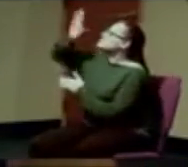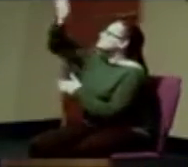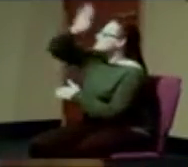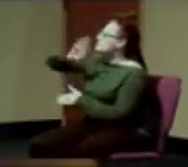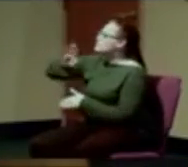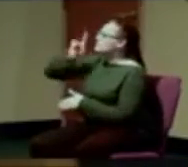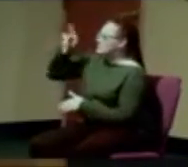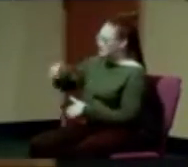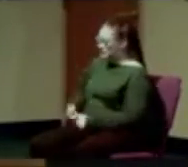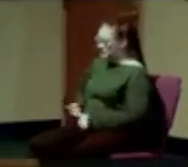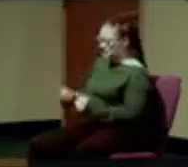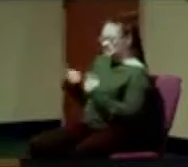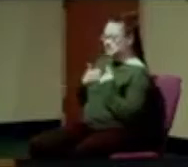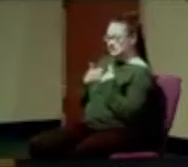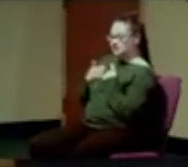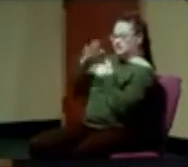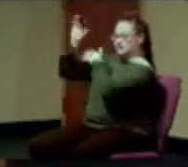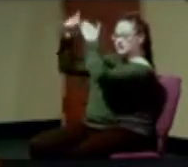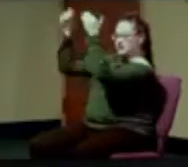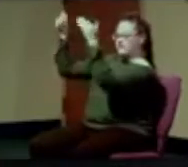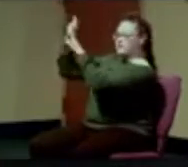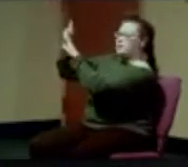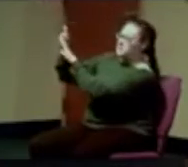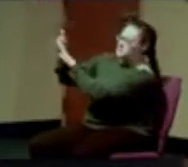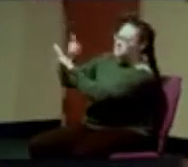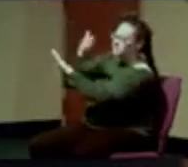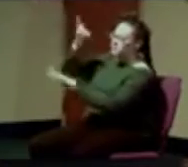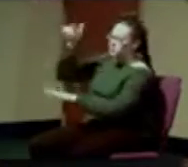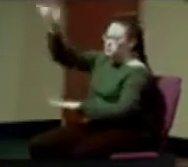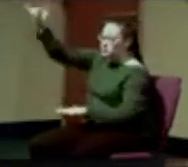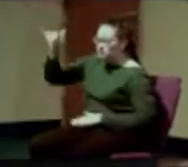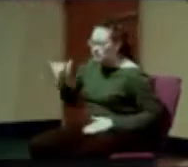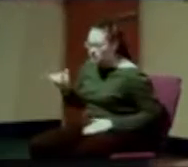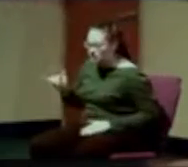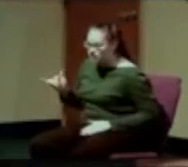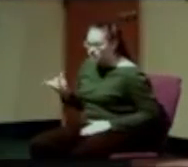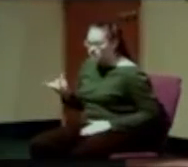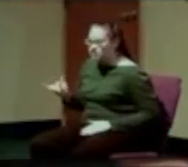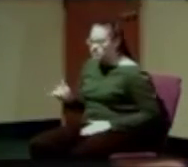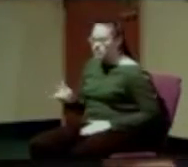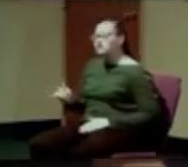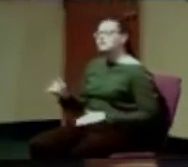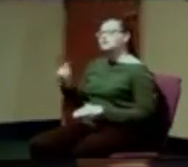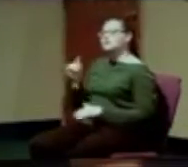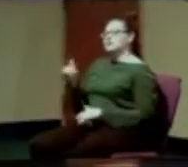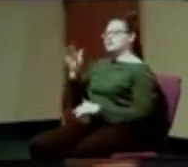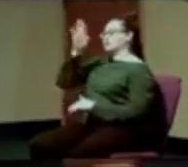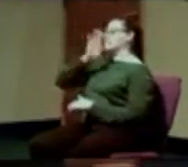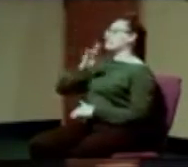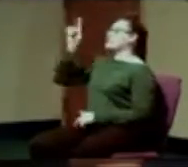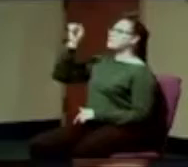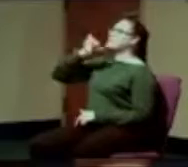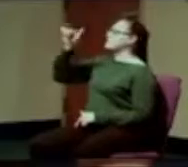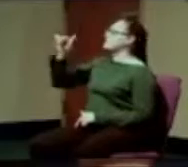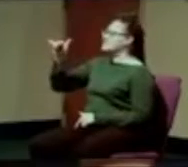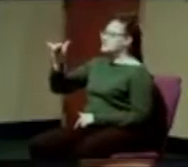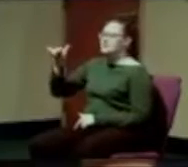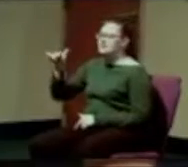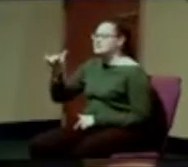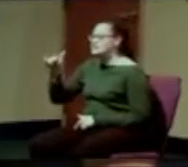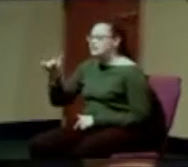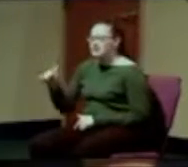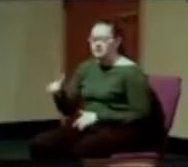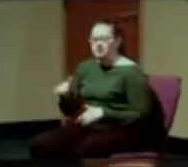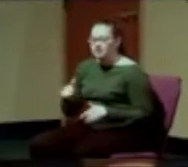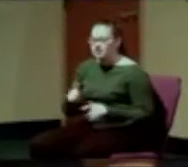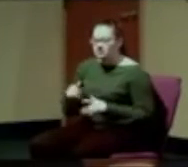heaven before eternity. And the Lamb was slain before the foundations of the world. And God was not caught off guard on Good Friday.